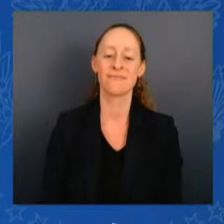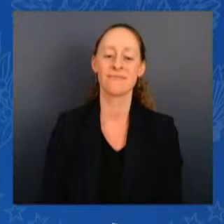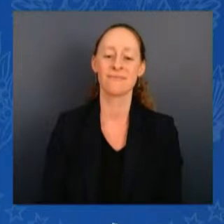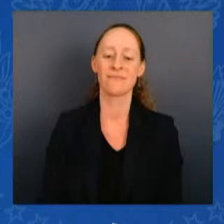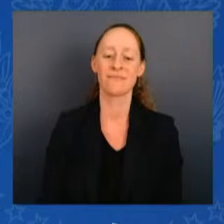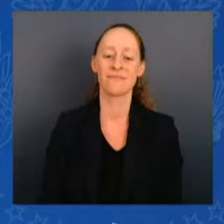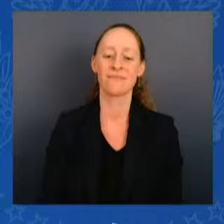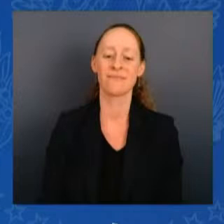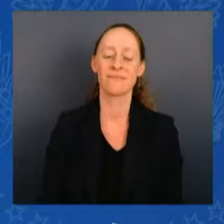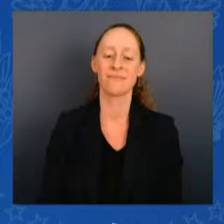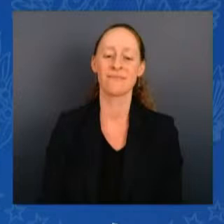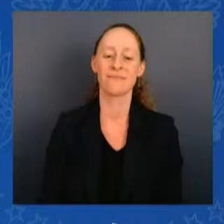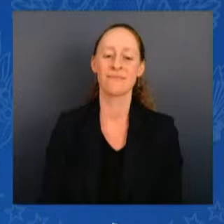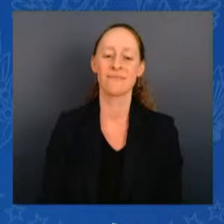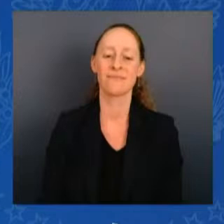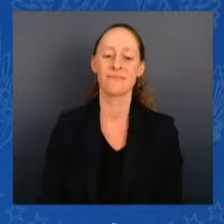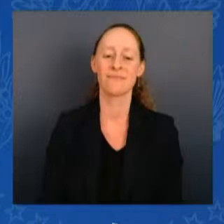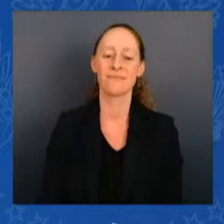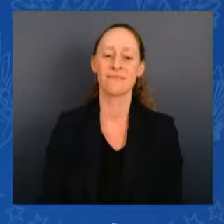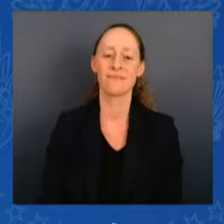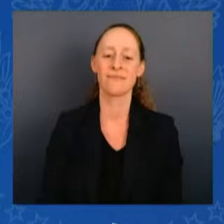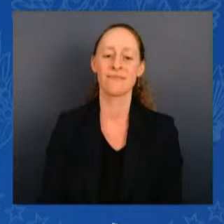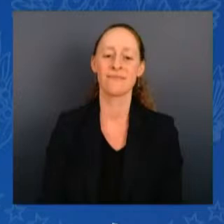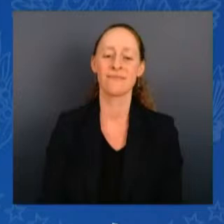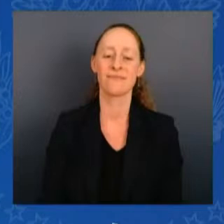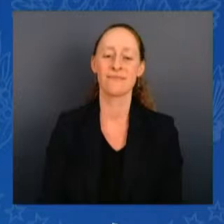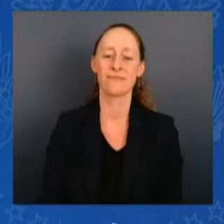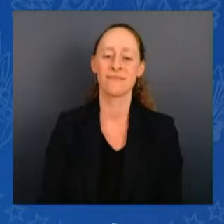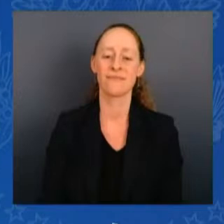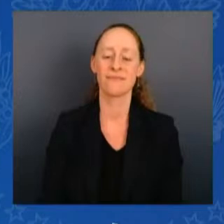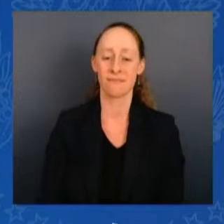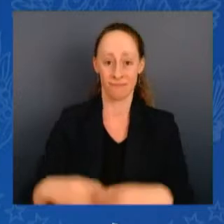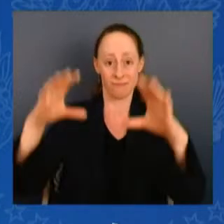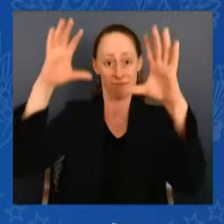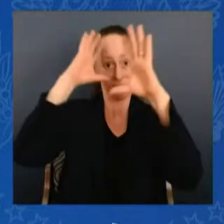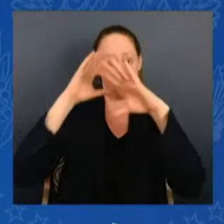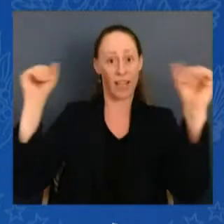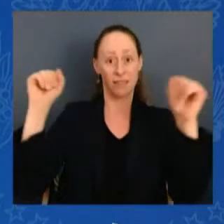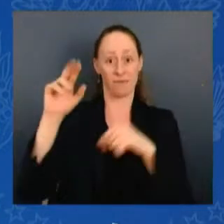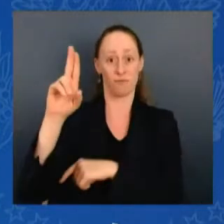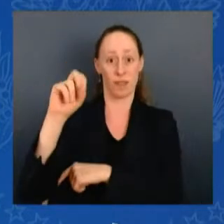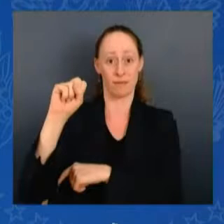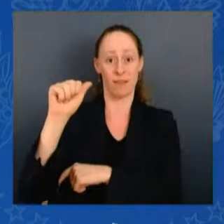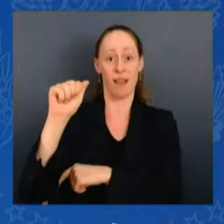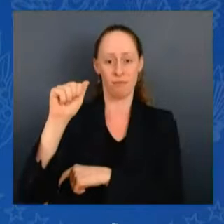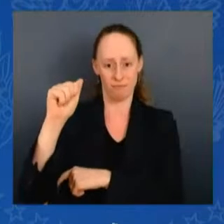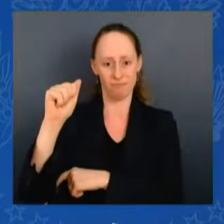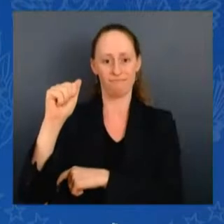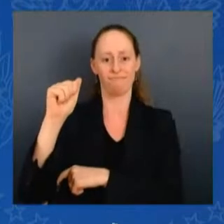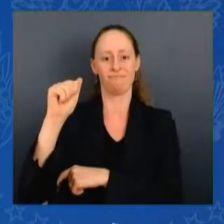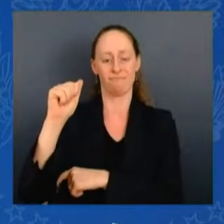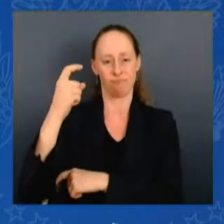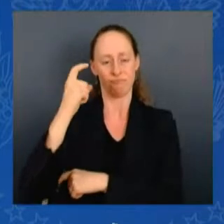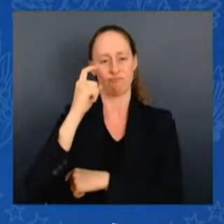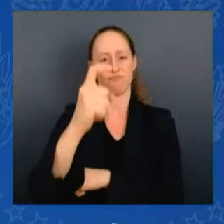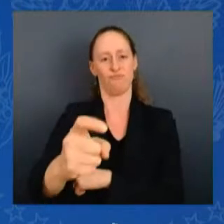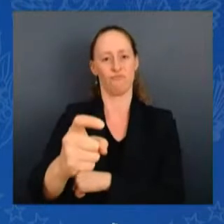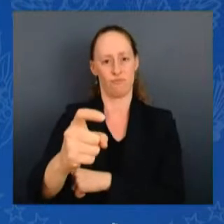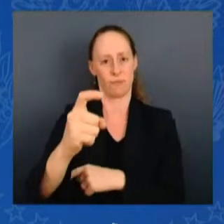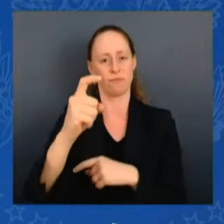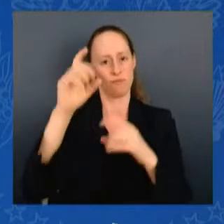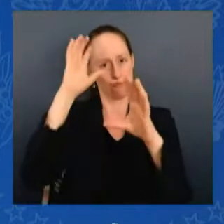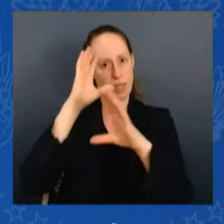The President of the United States of America awards this Presidential Medal of Freedom to Jens Stoltenberg.